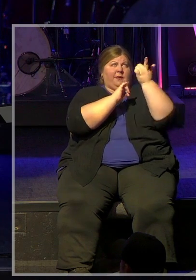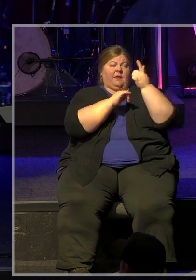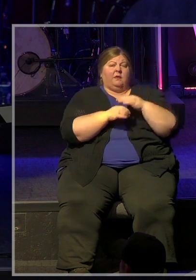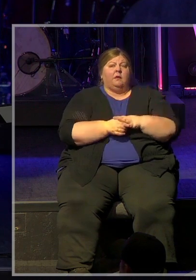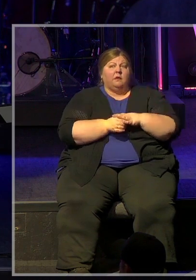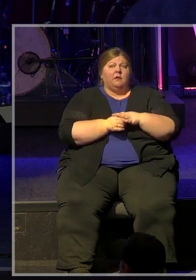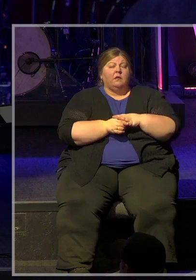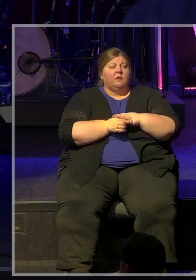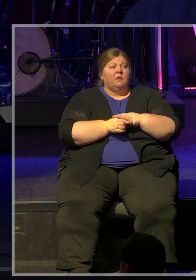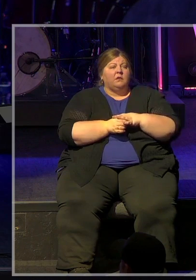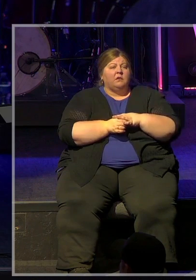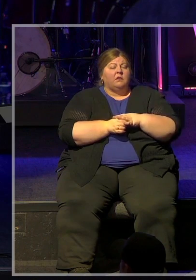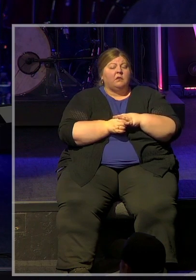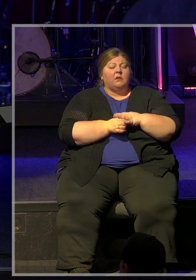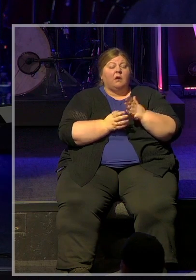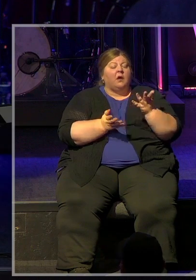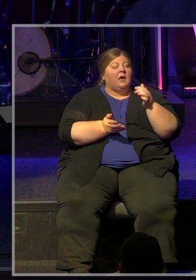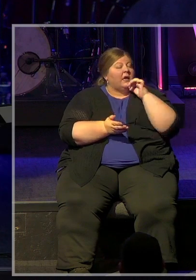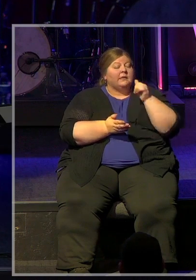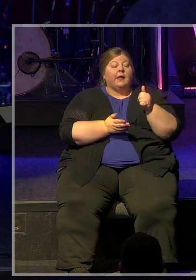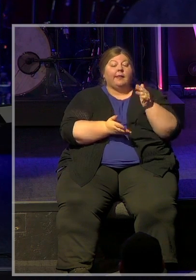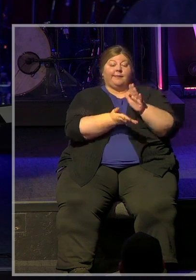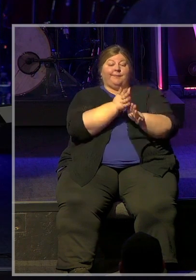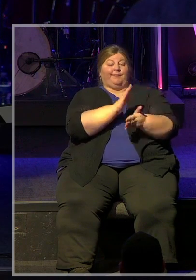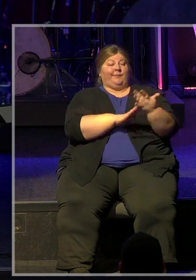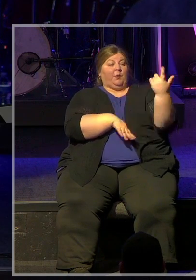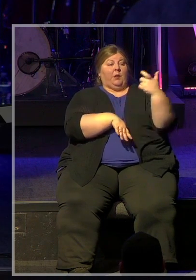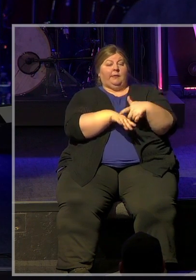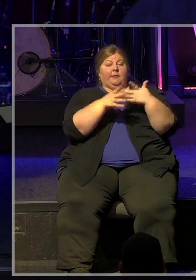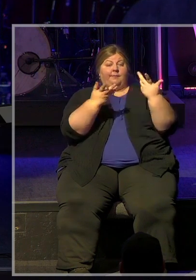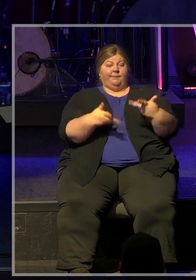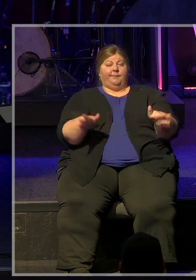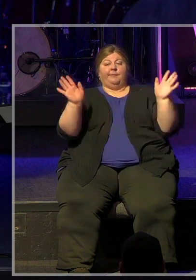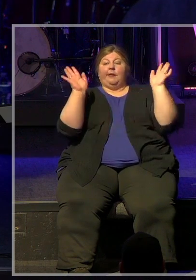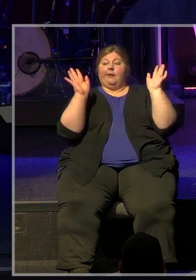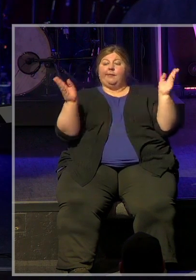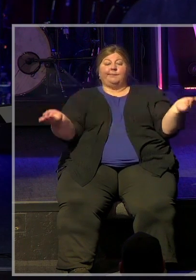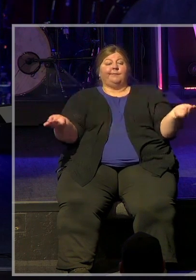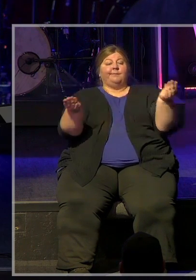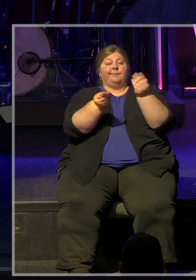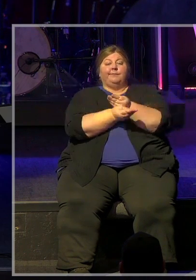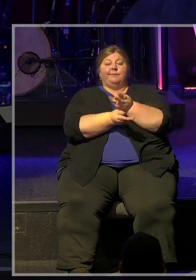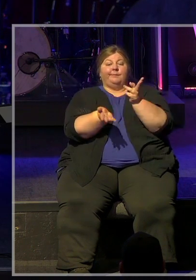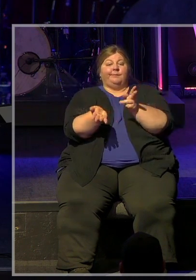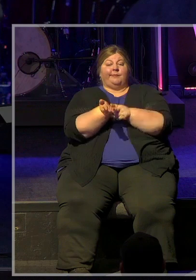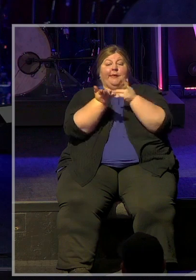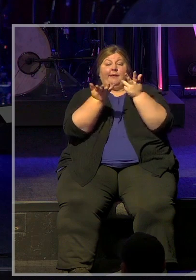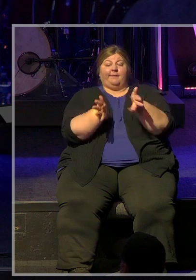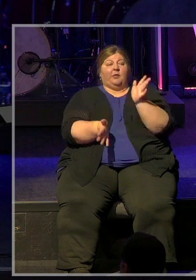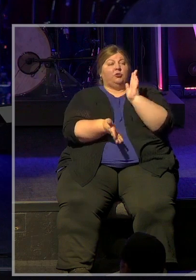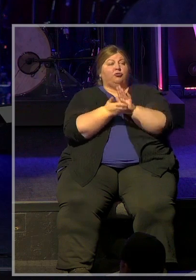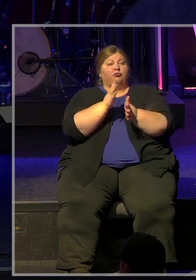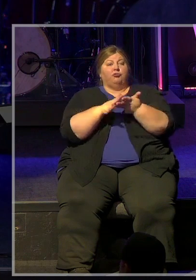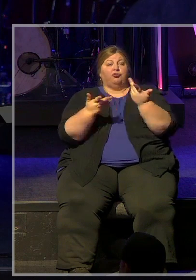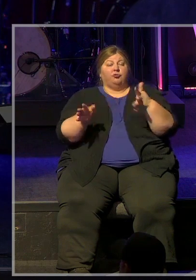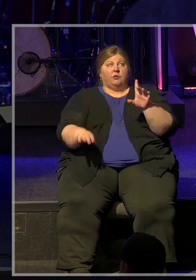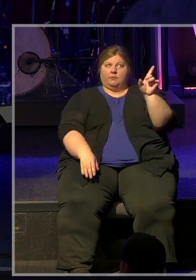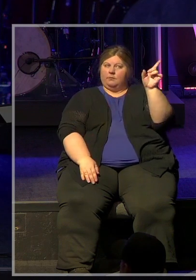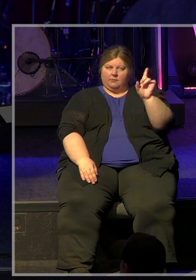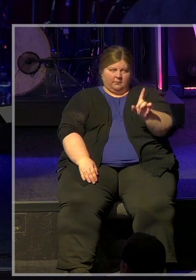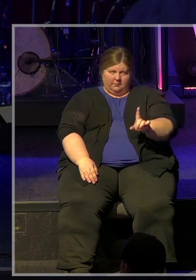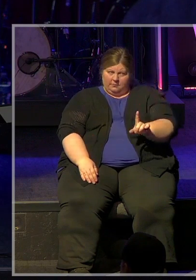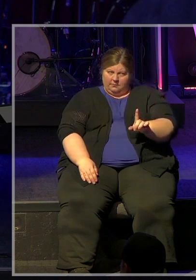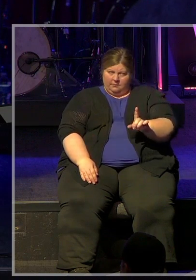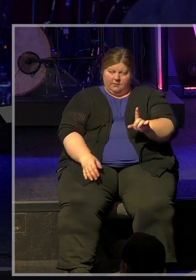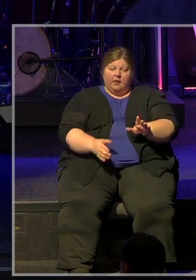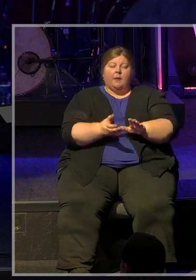a transaction. It's not once we do it or once we say it or once we exchange or once we sign, we're done. God goes, no. Marriage is